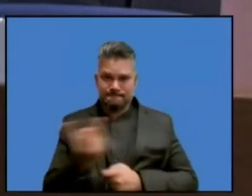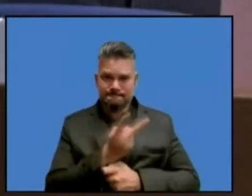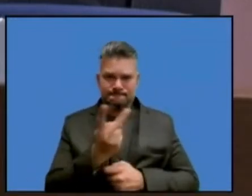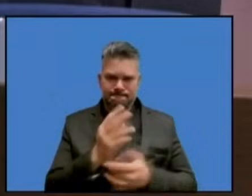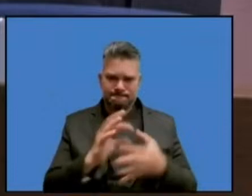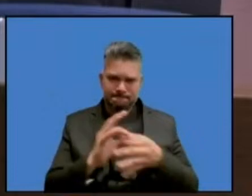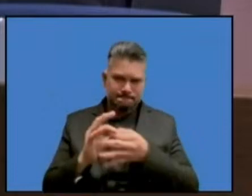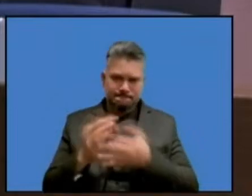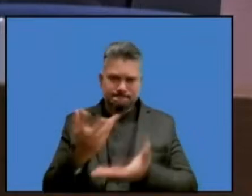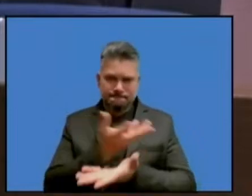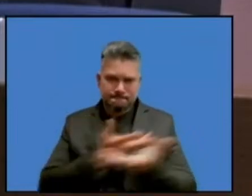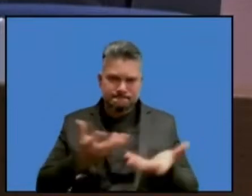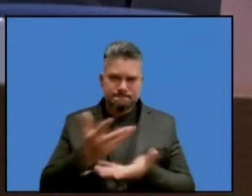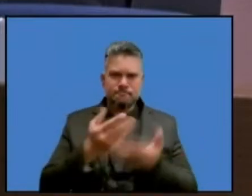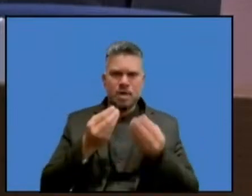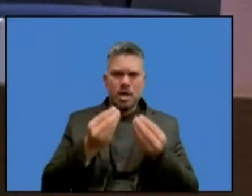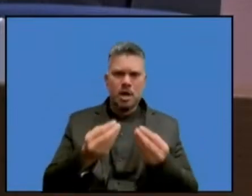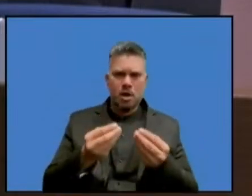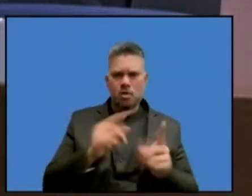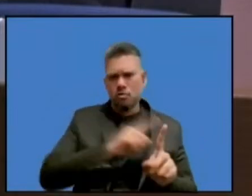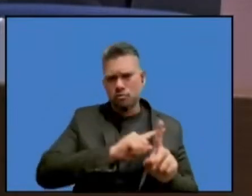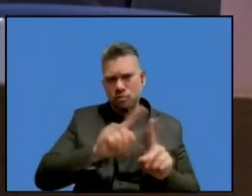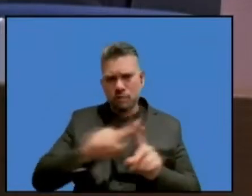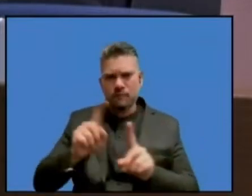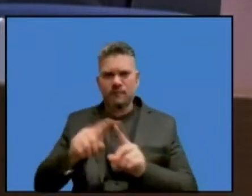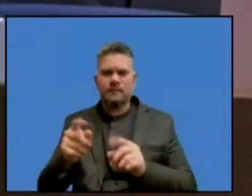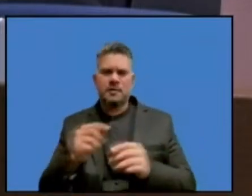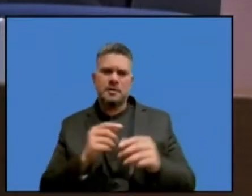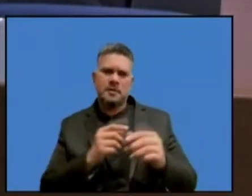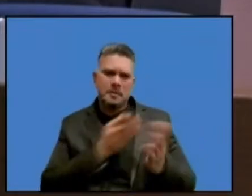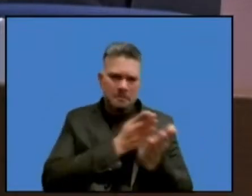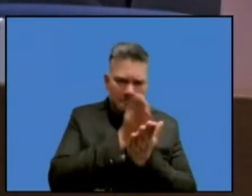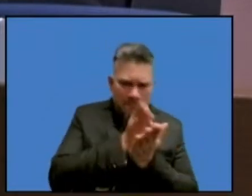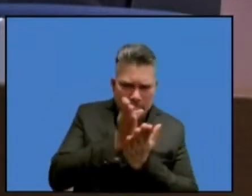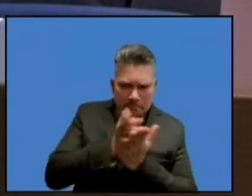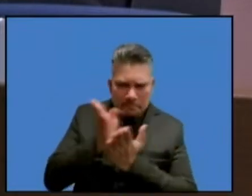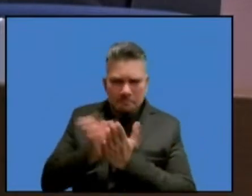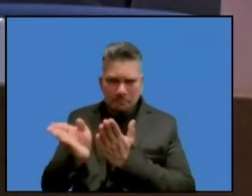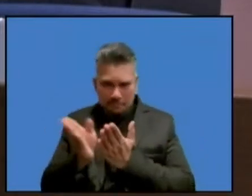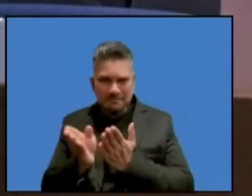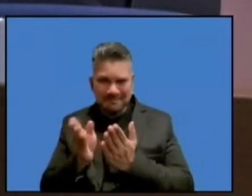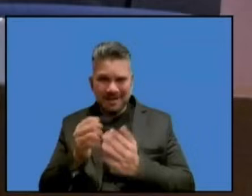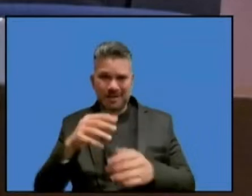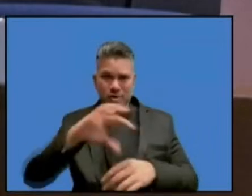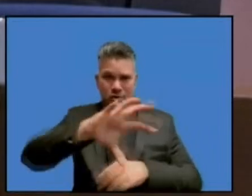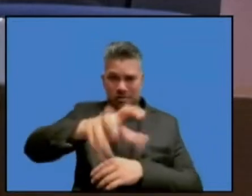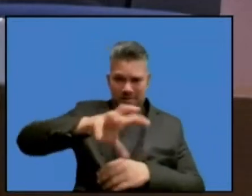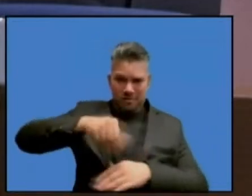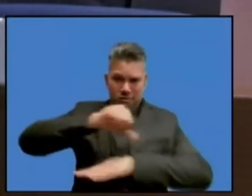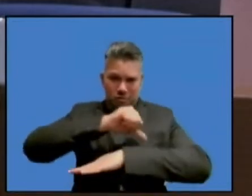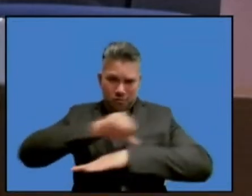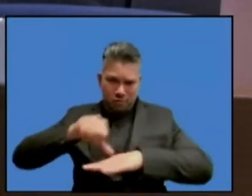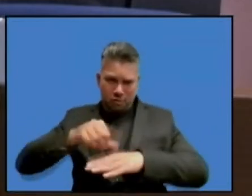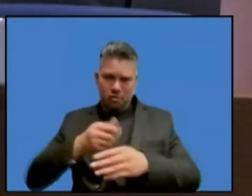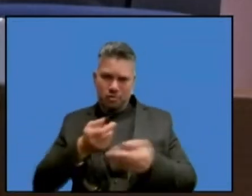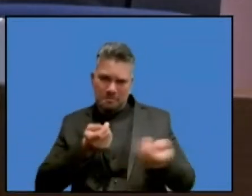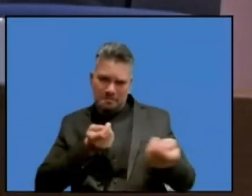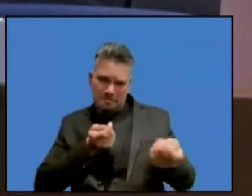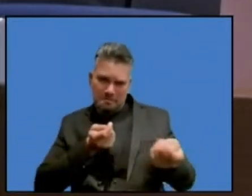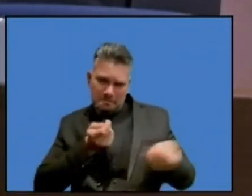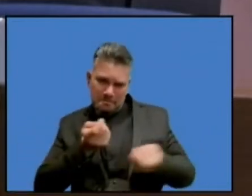or other cooperation mechanisms to improve cross-border Social Security coordination. The governments of Australia and